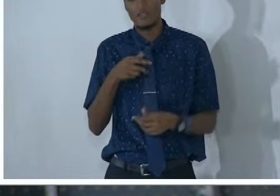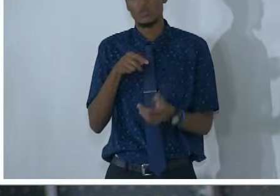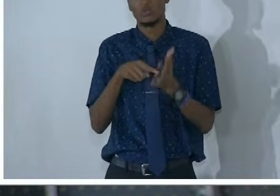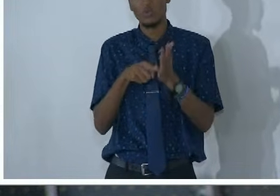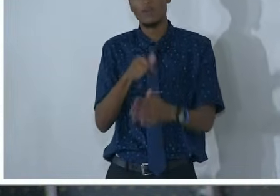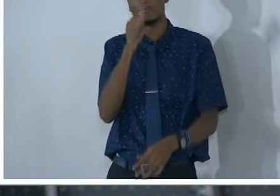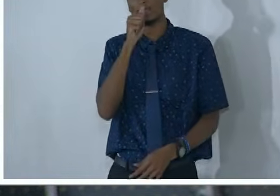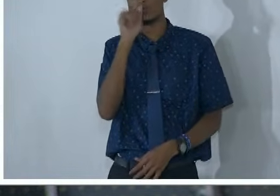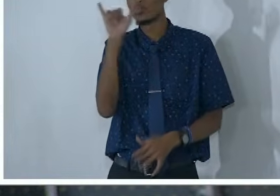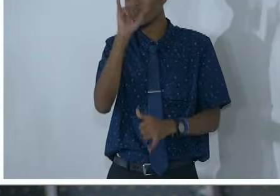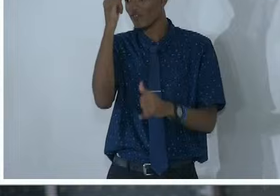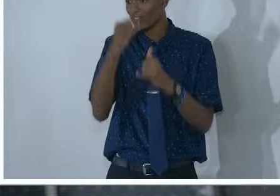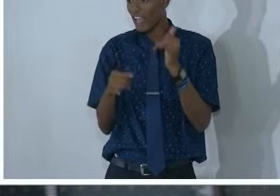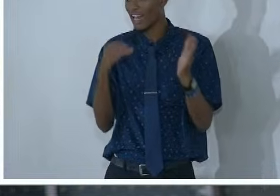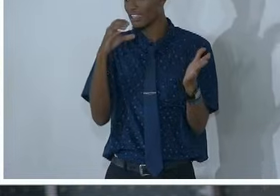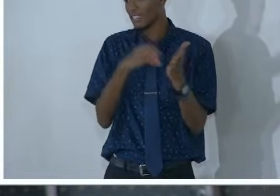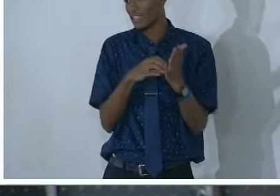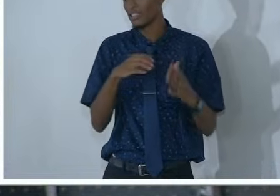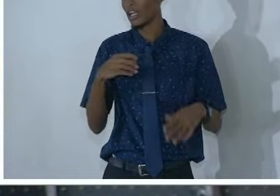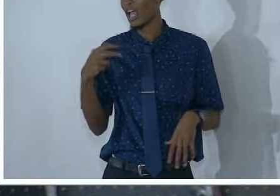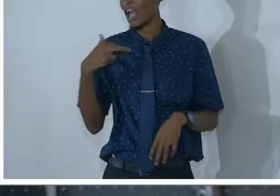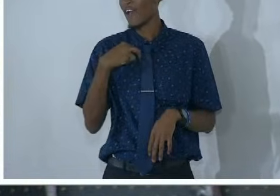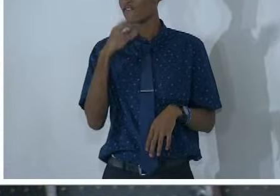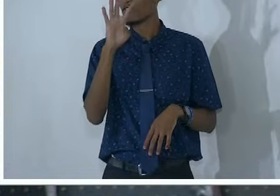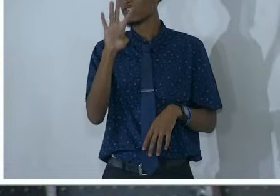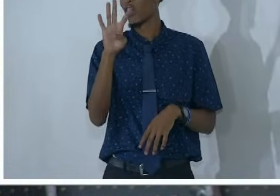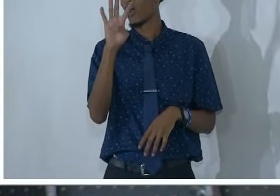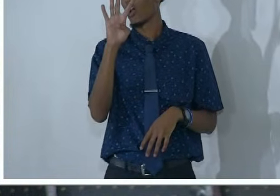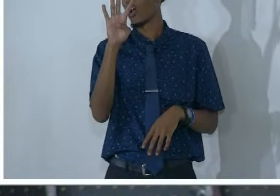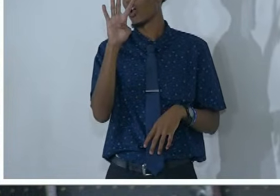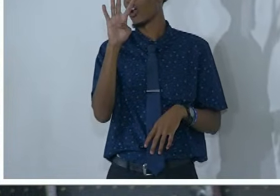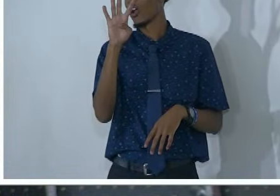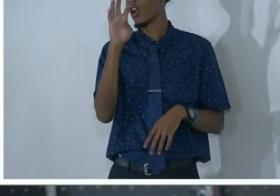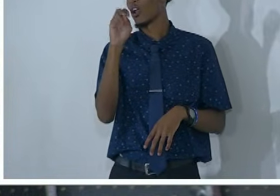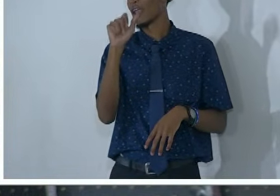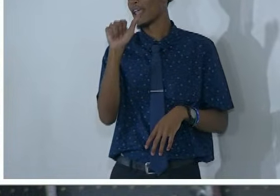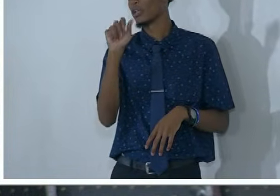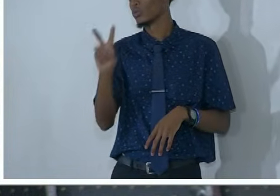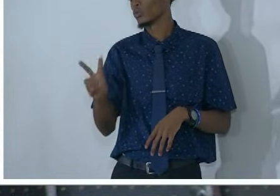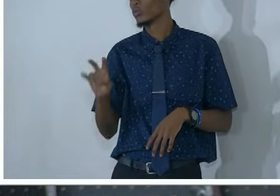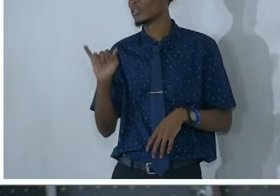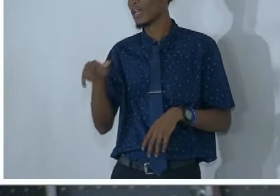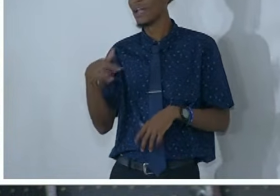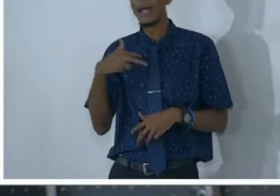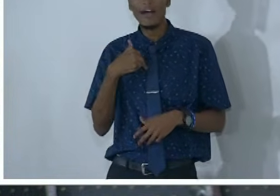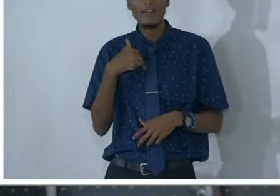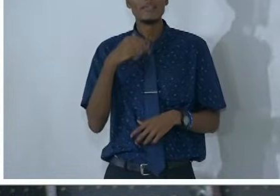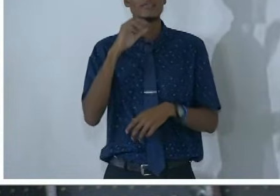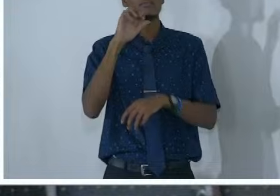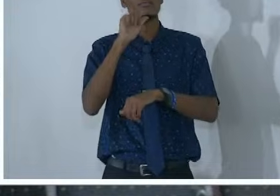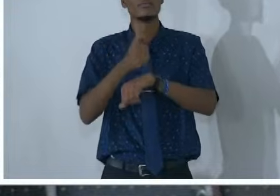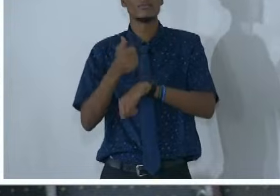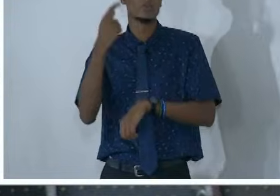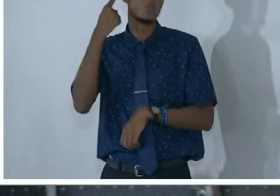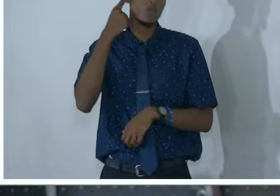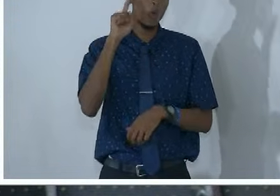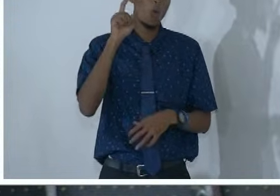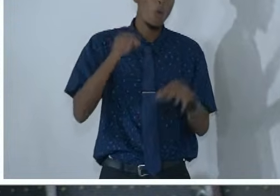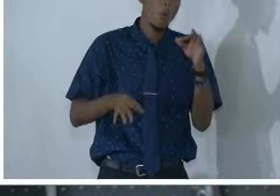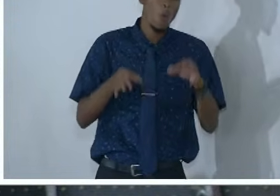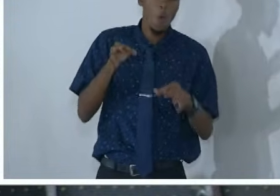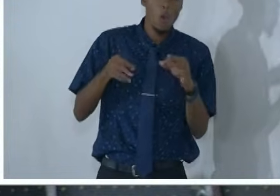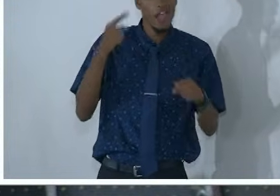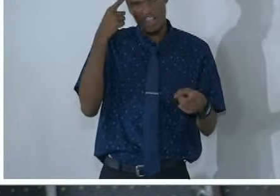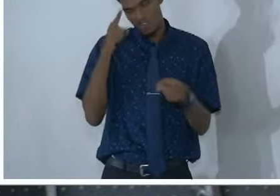section, Mr. Speaker, 48(2), enabling court enforcement of agreements, is